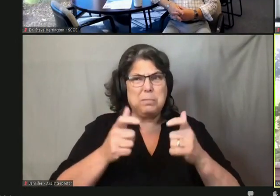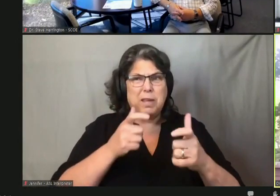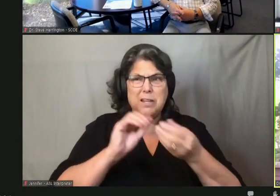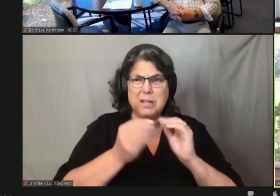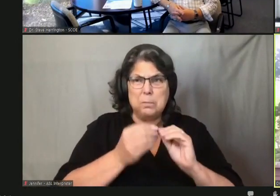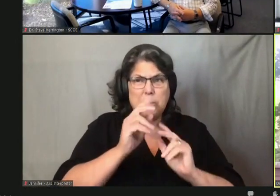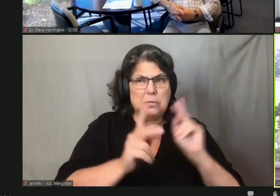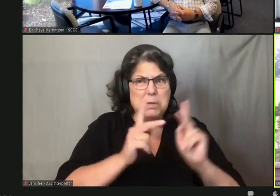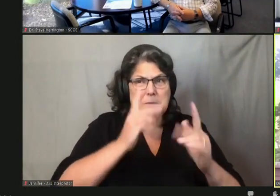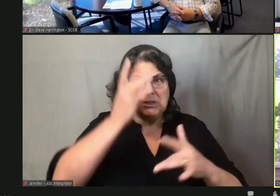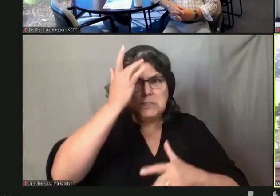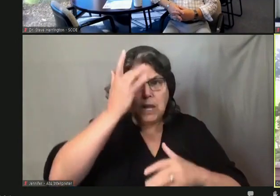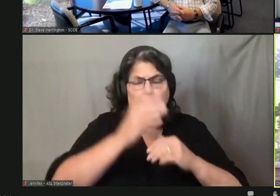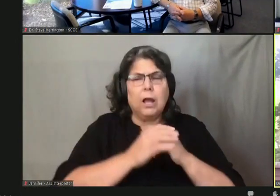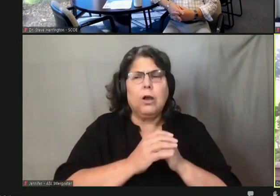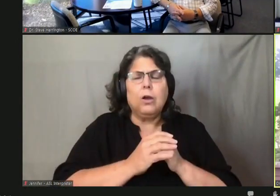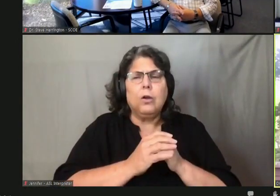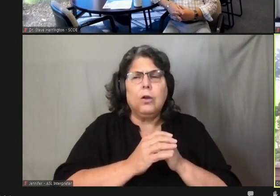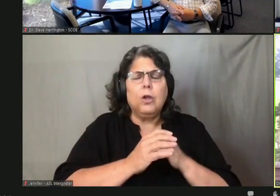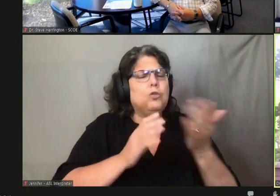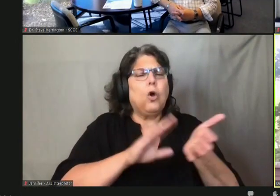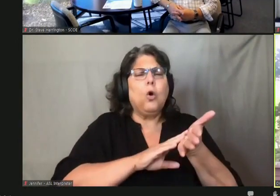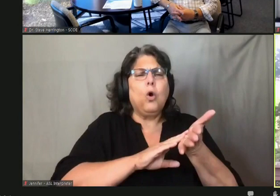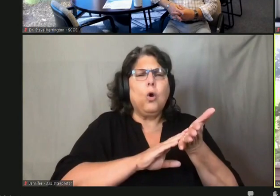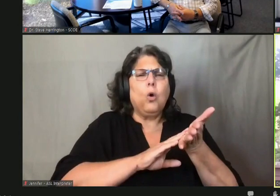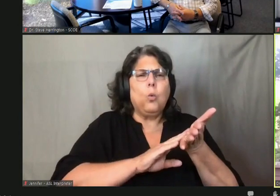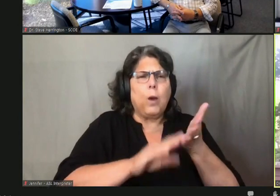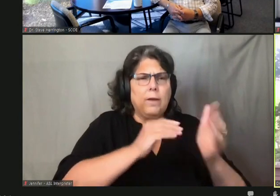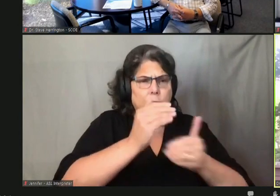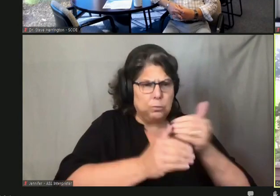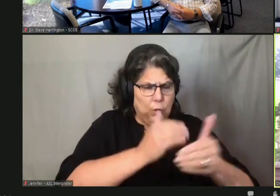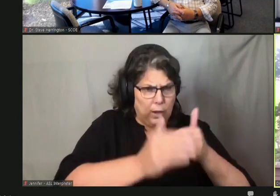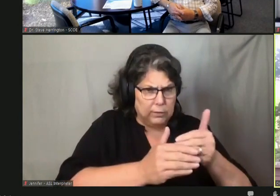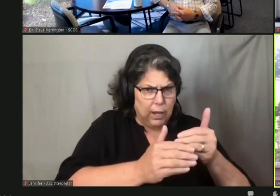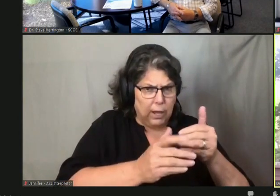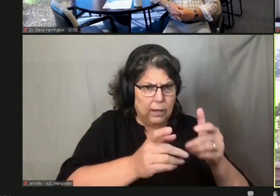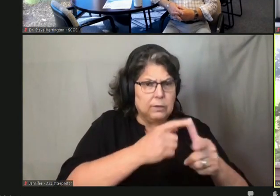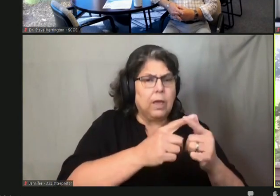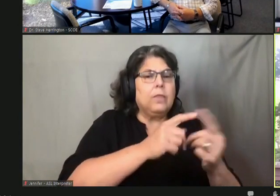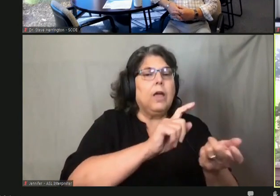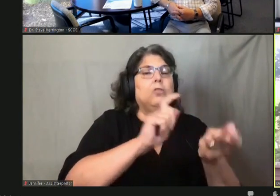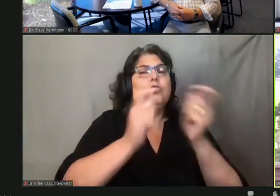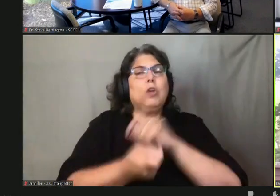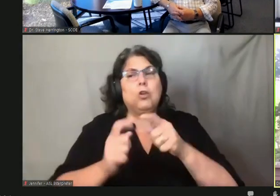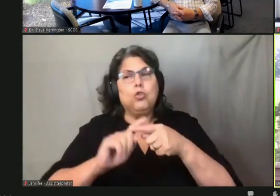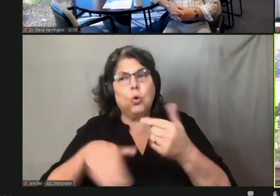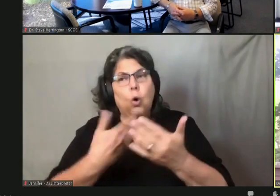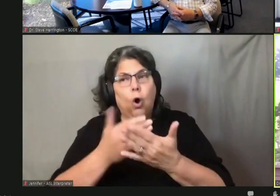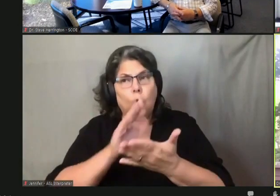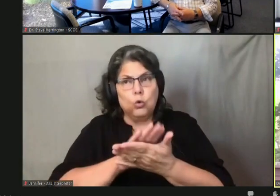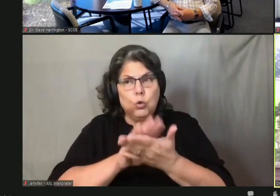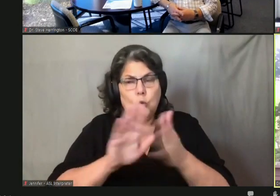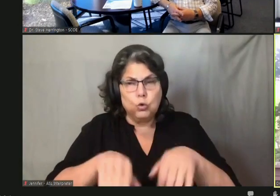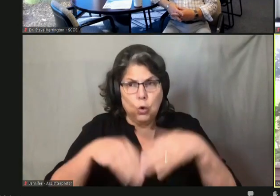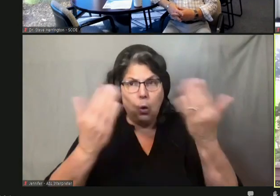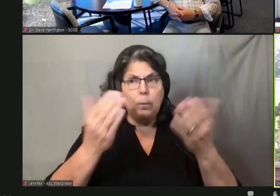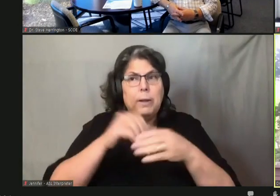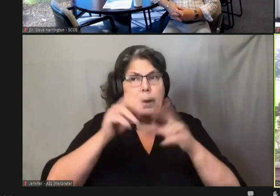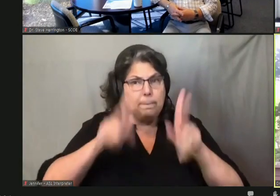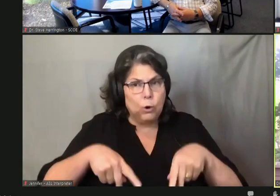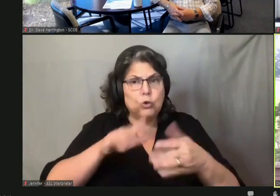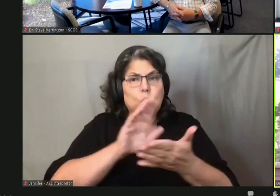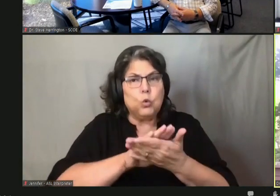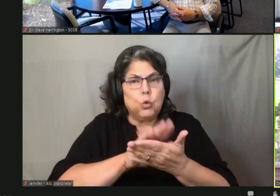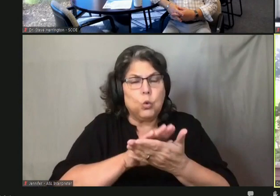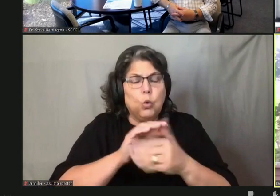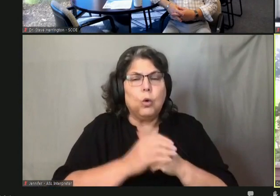nothing will change from the waiver process to when schools hopefully reopen in person. The